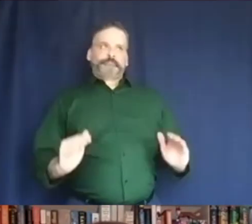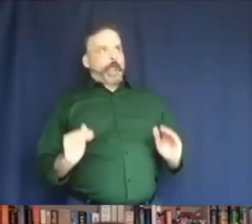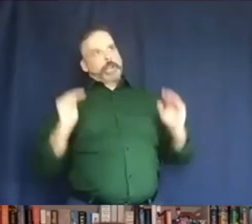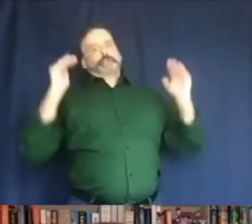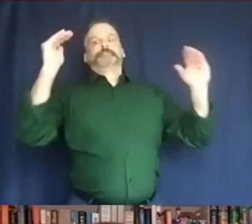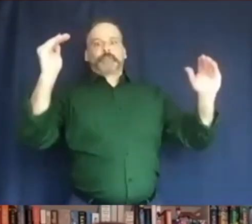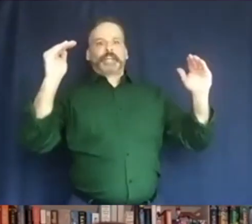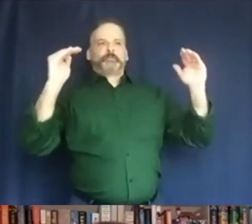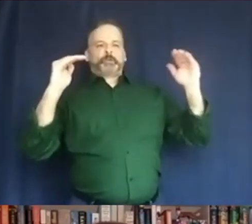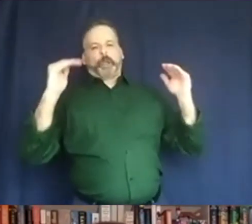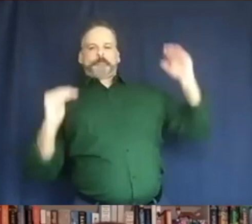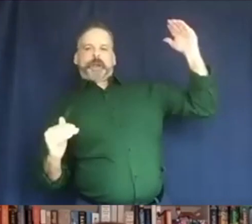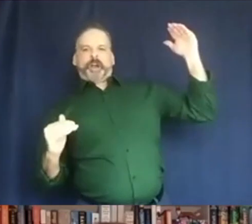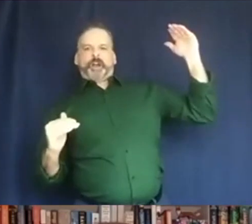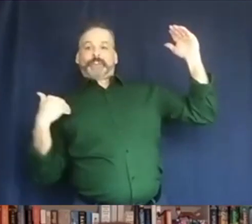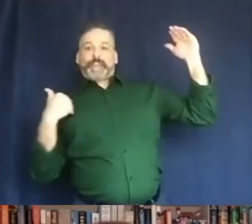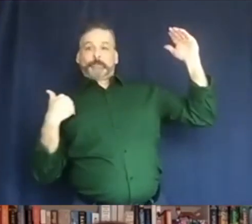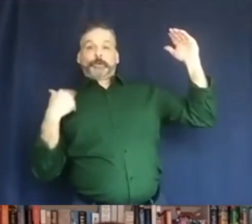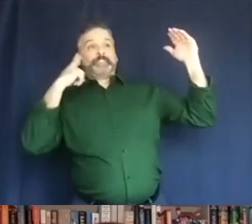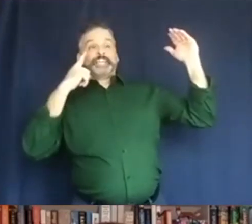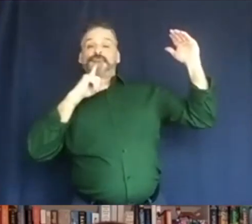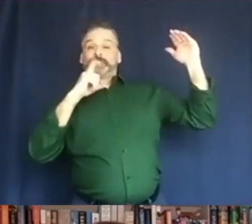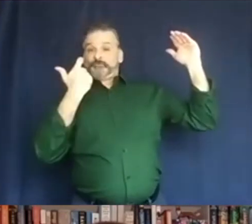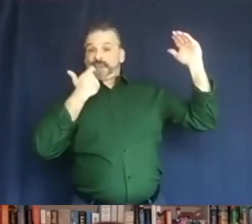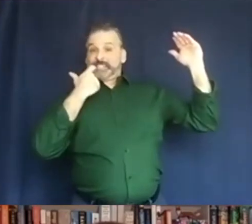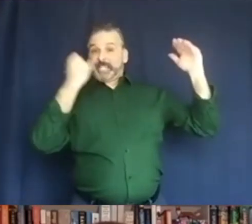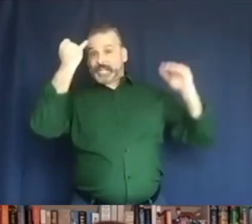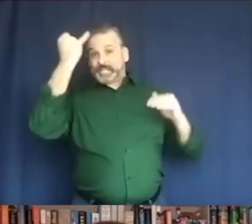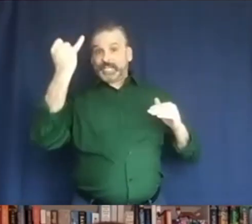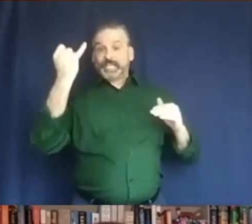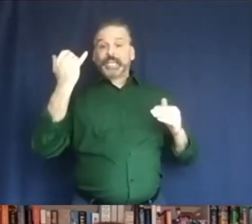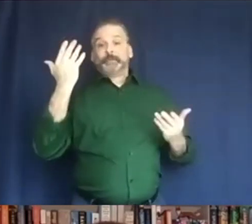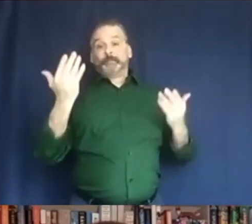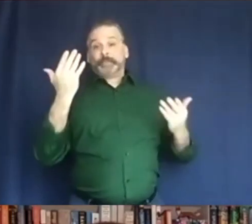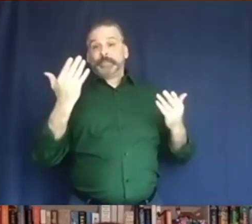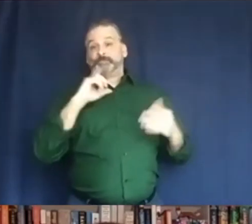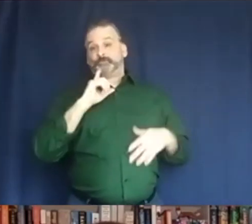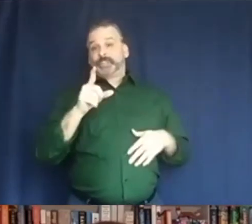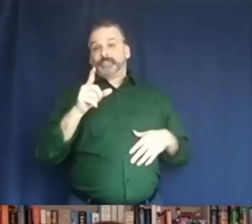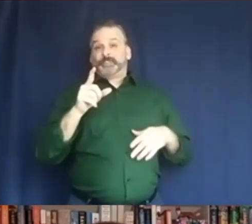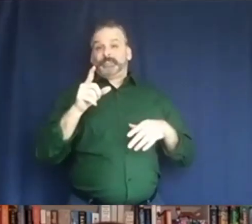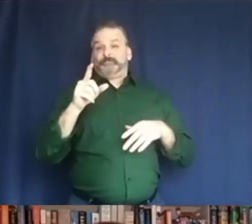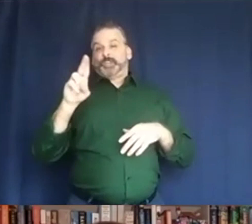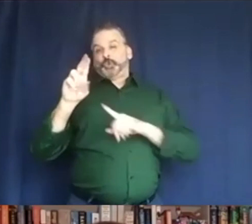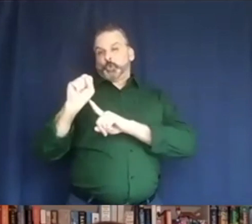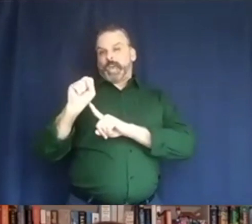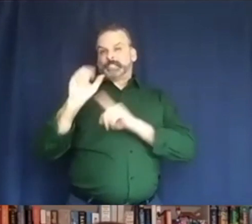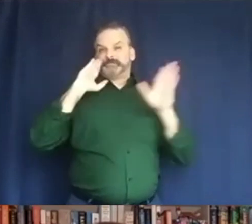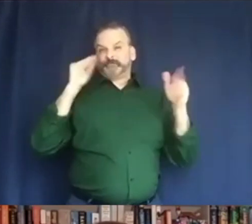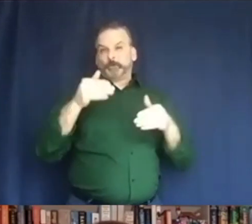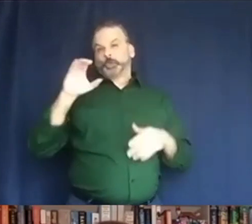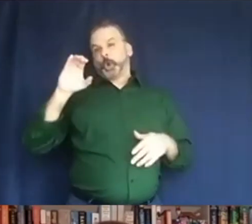way above animals is like a fairly recent idea, and maybe even a fairly like Eurocentric or colonial idea, and that a lot